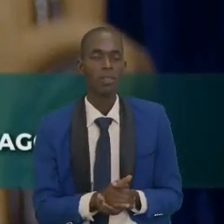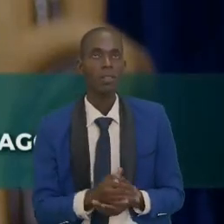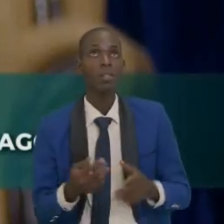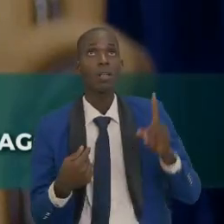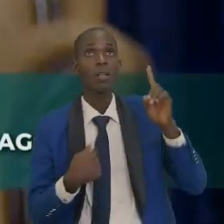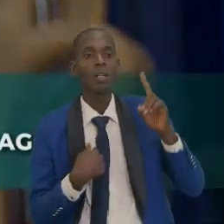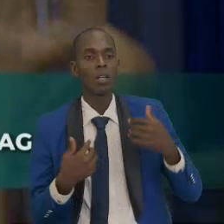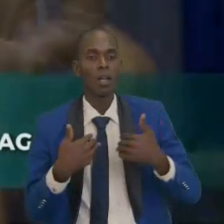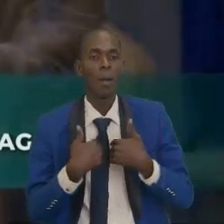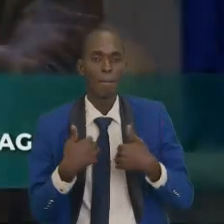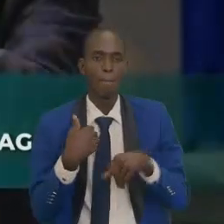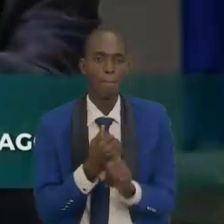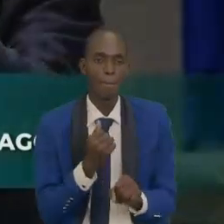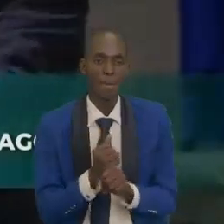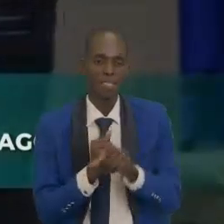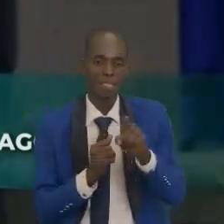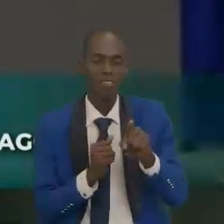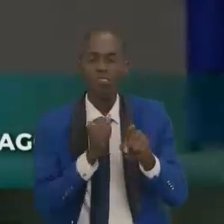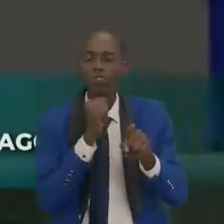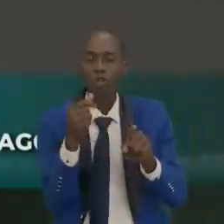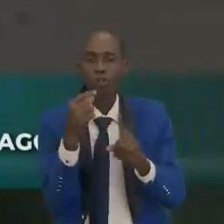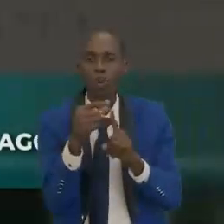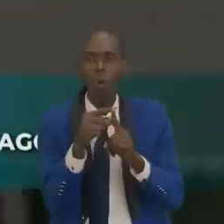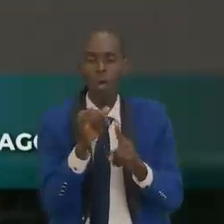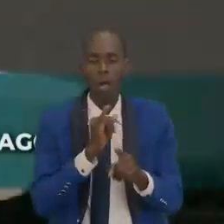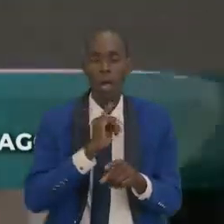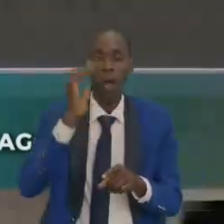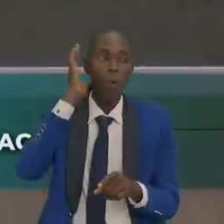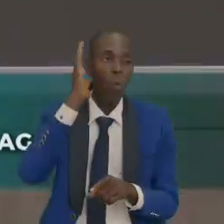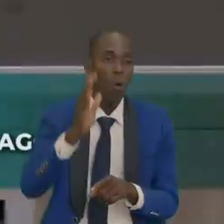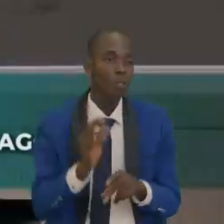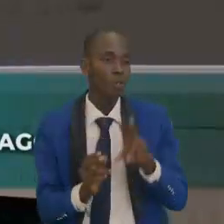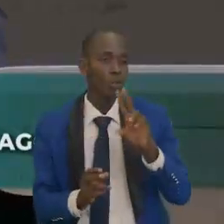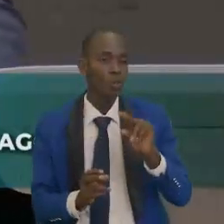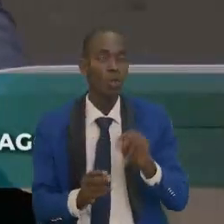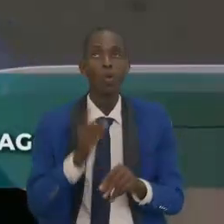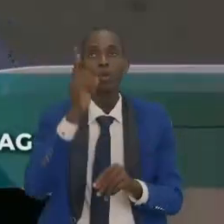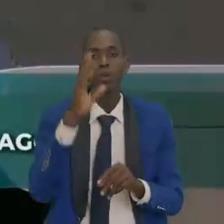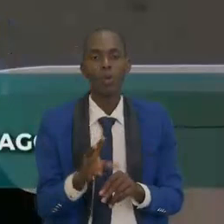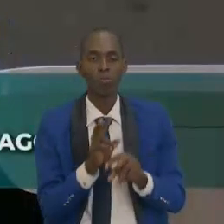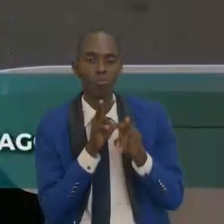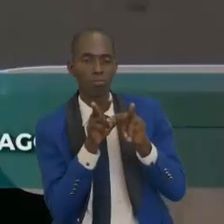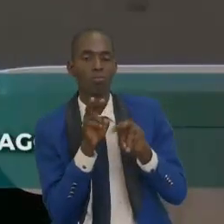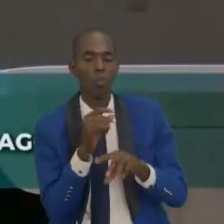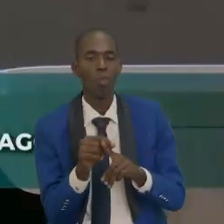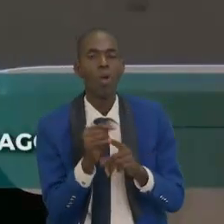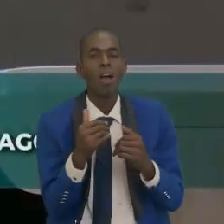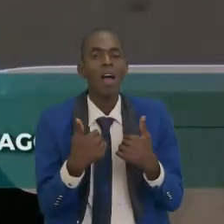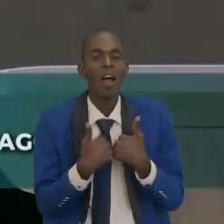made thee not I will make thee God counted each as Dawn already